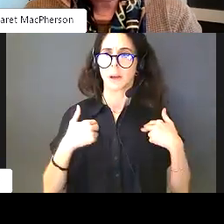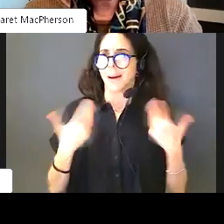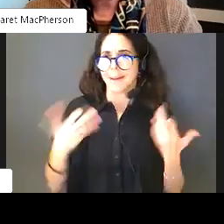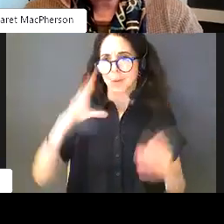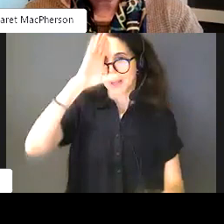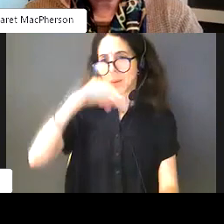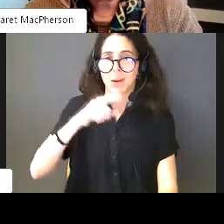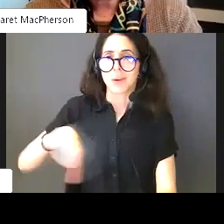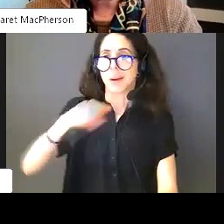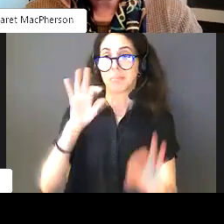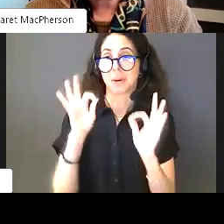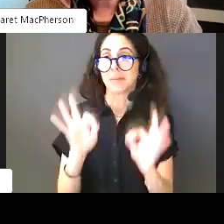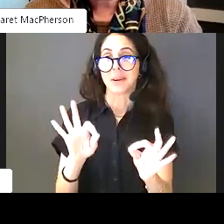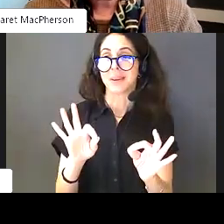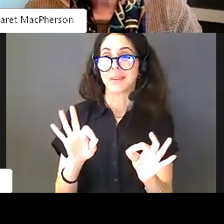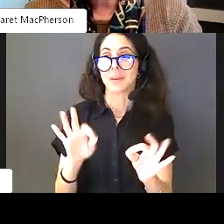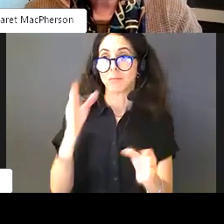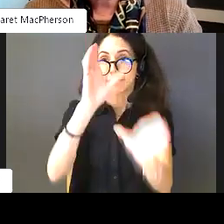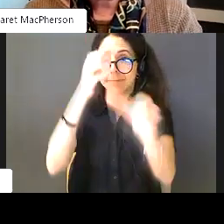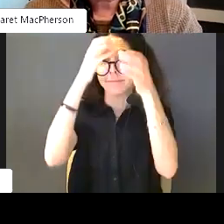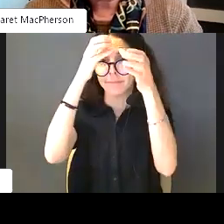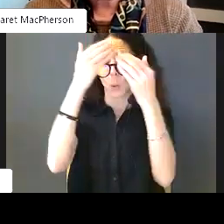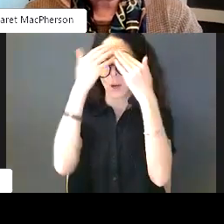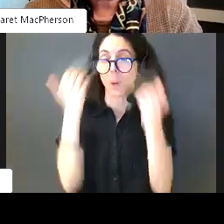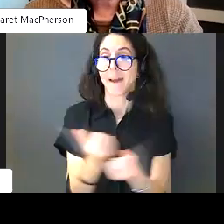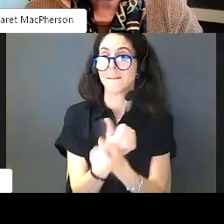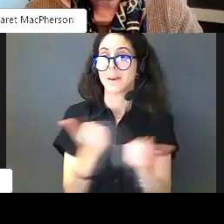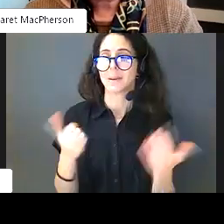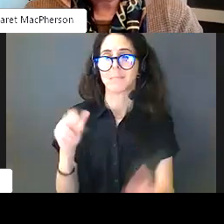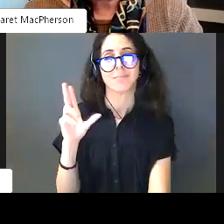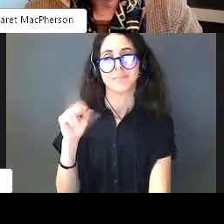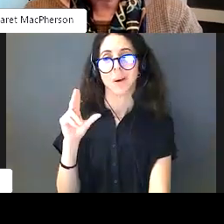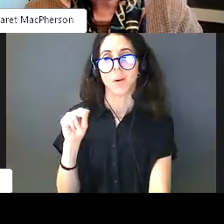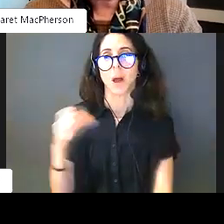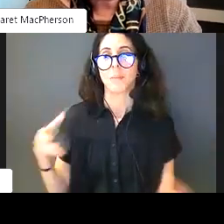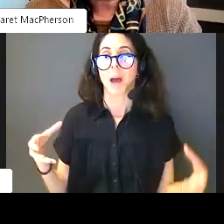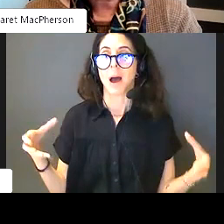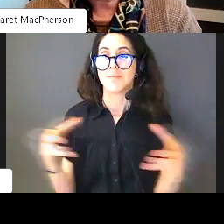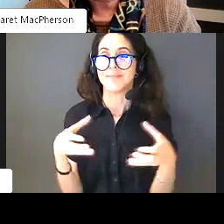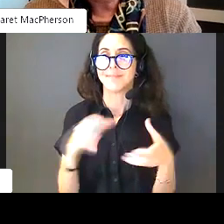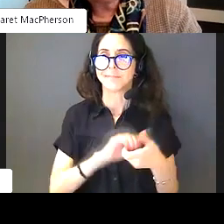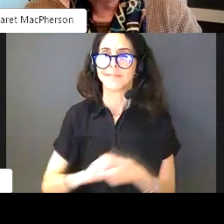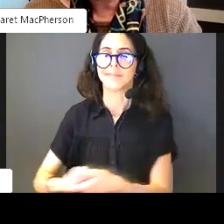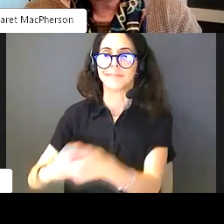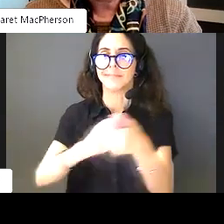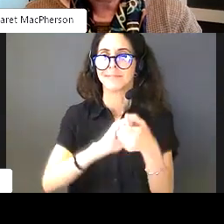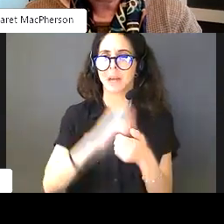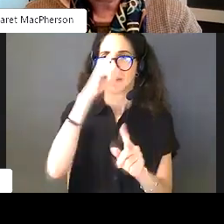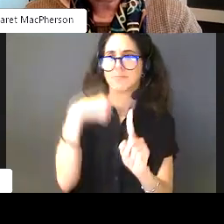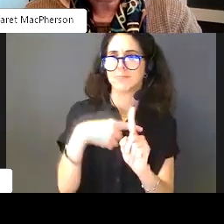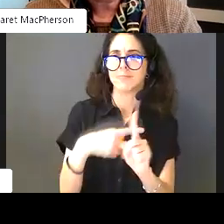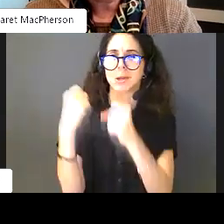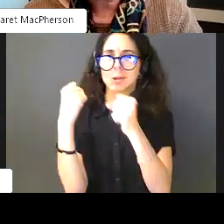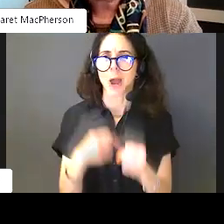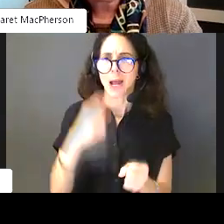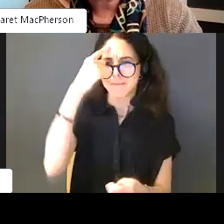answers, no one knows the way forward. It is the working together and putting our strengths and our good minds together that